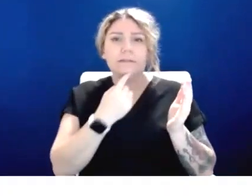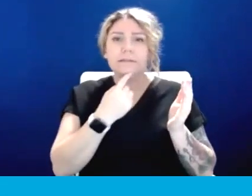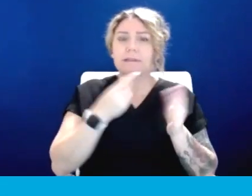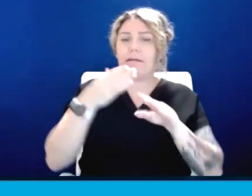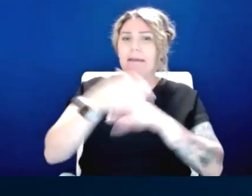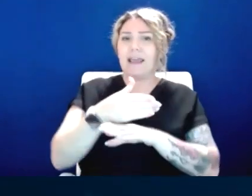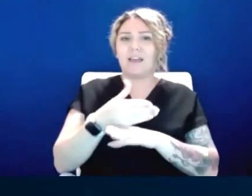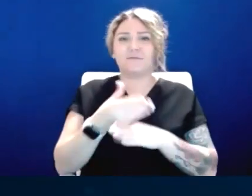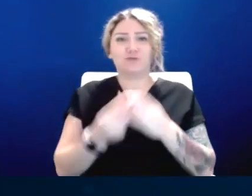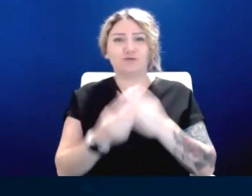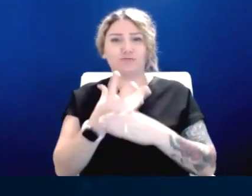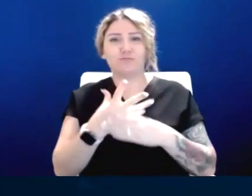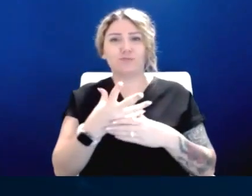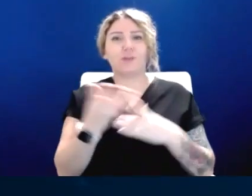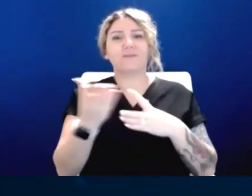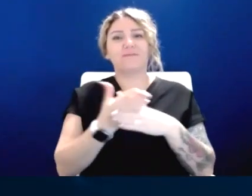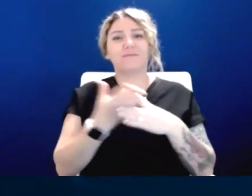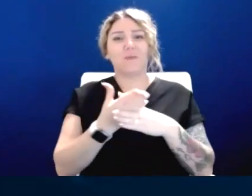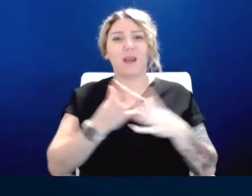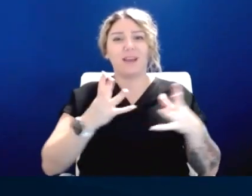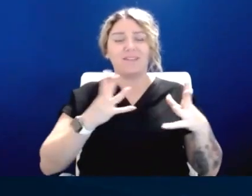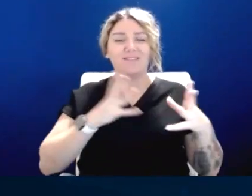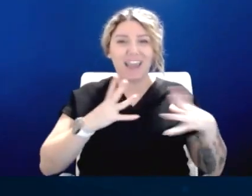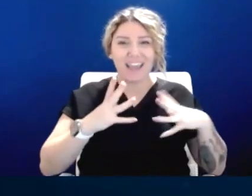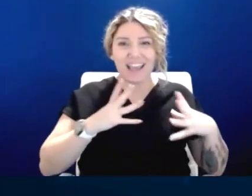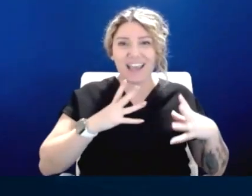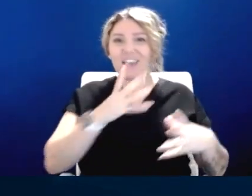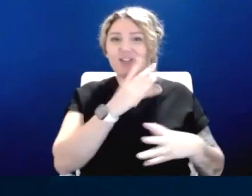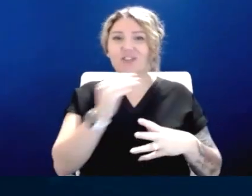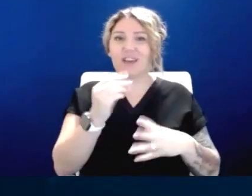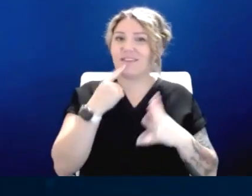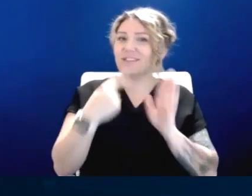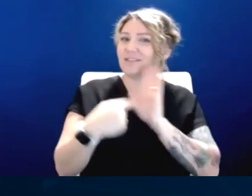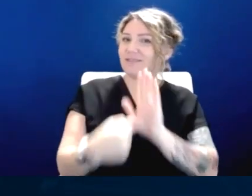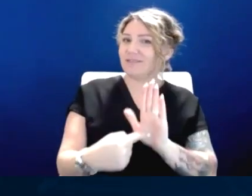vacations. Check out these social media channels at 8 a.m.